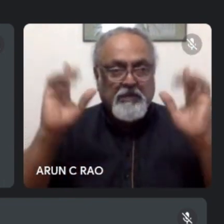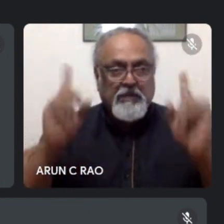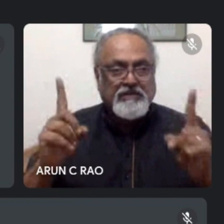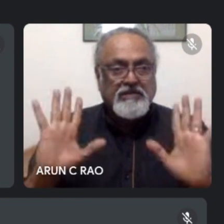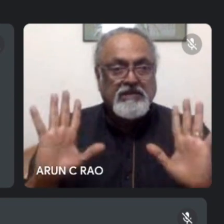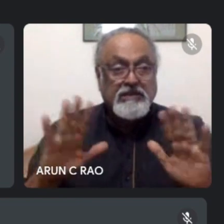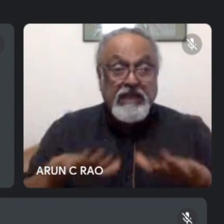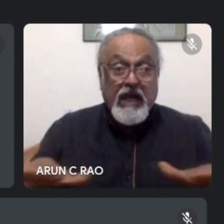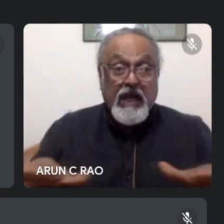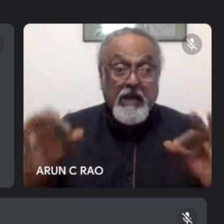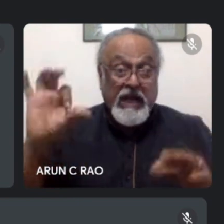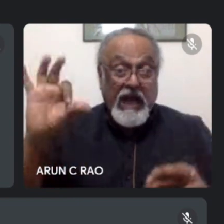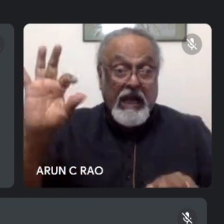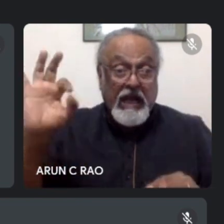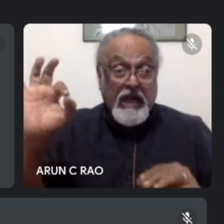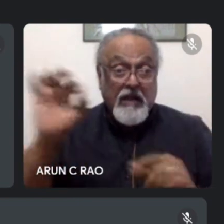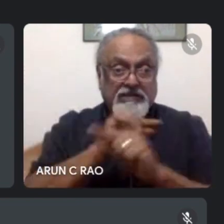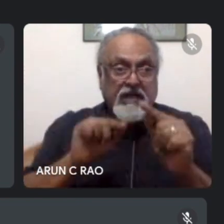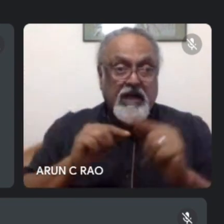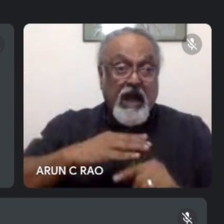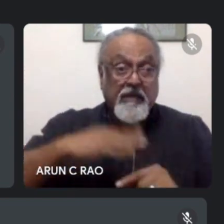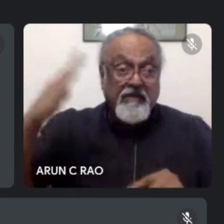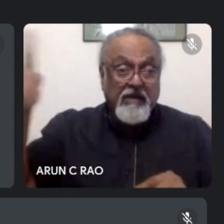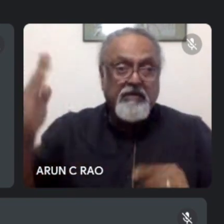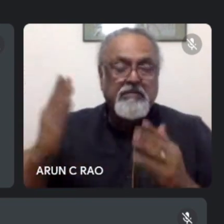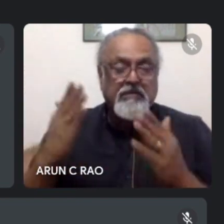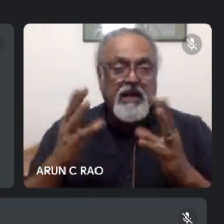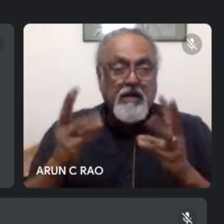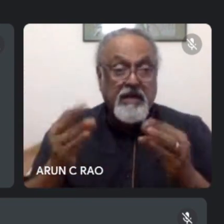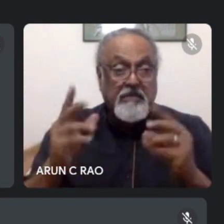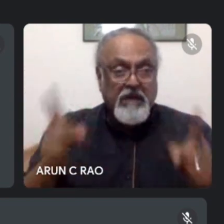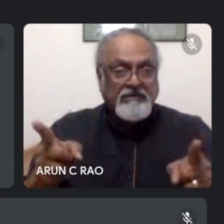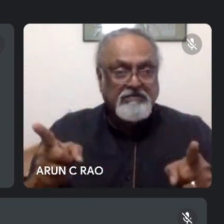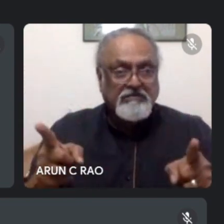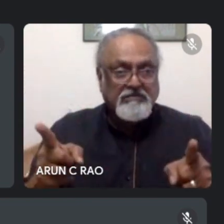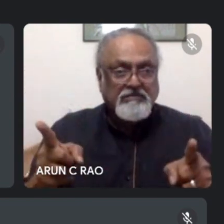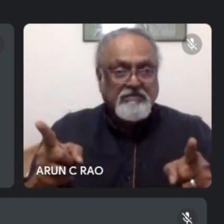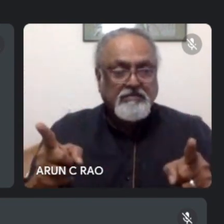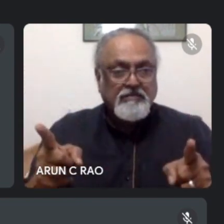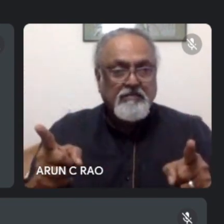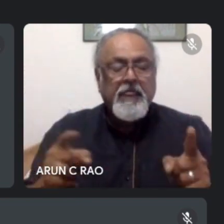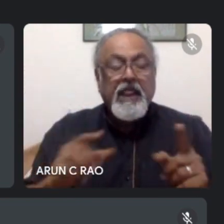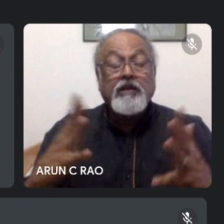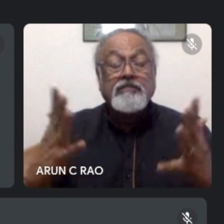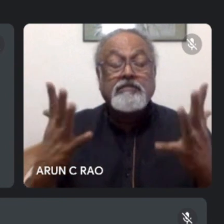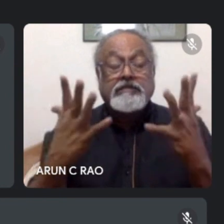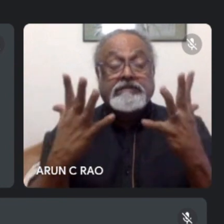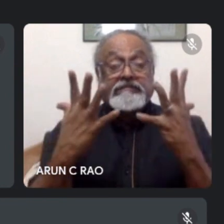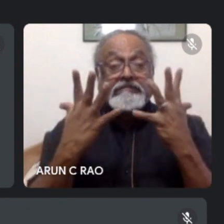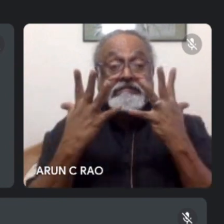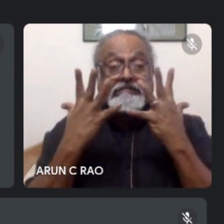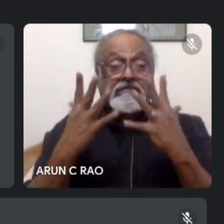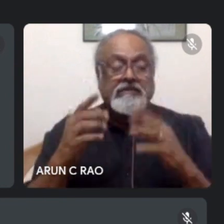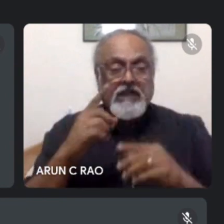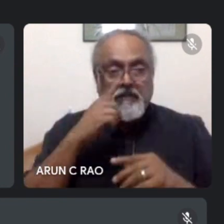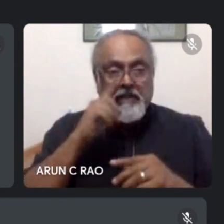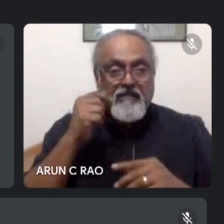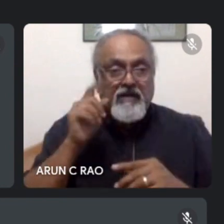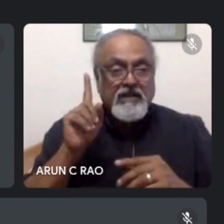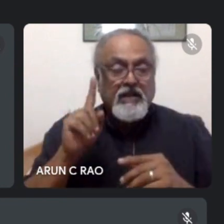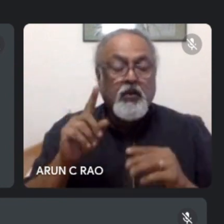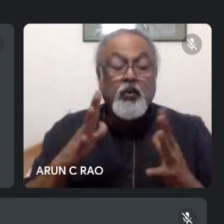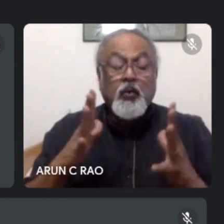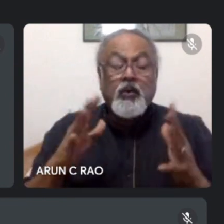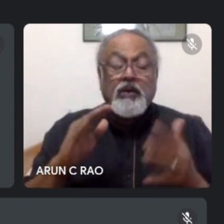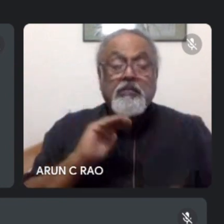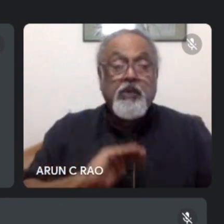should score 90% and above. So there's lot of, what do you say, the pressure on the parents from the day the child is